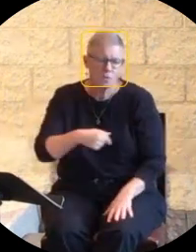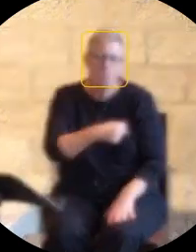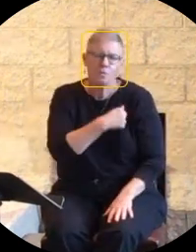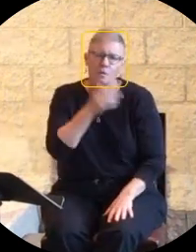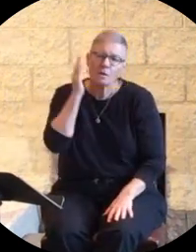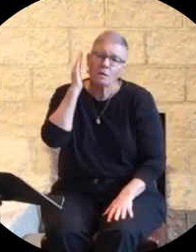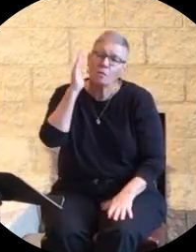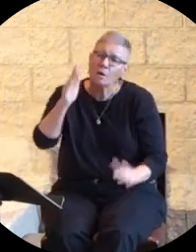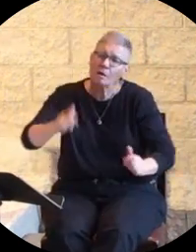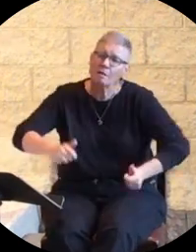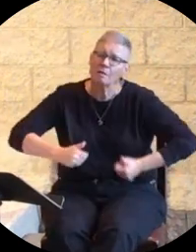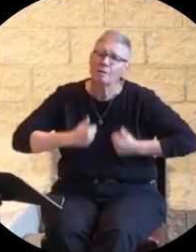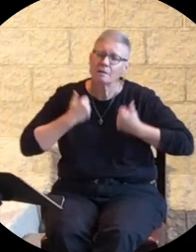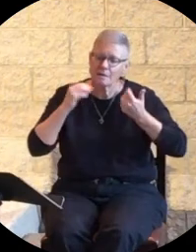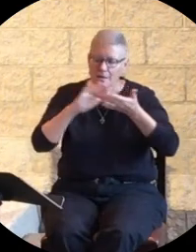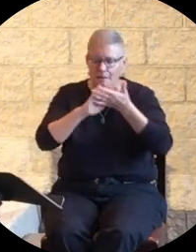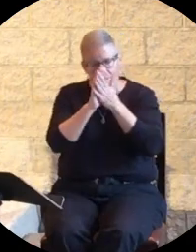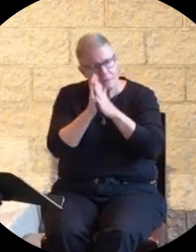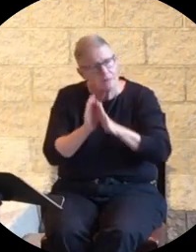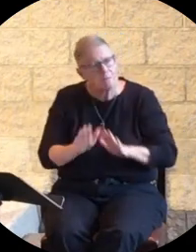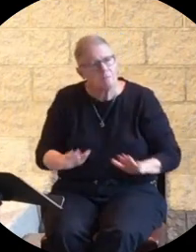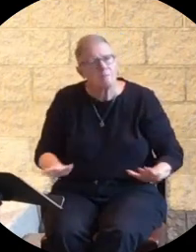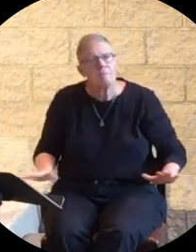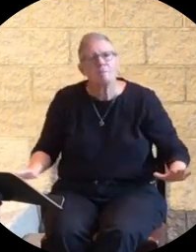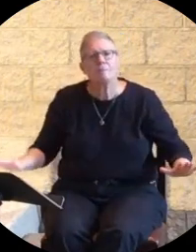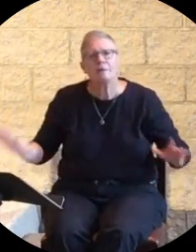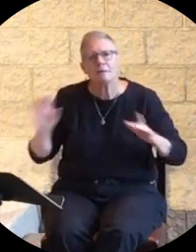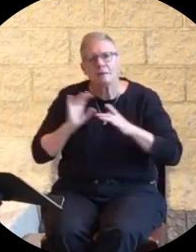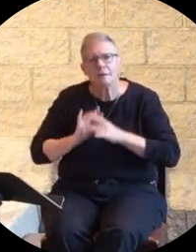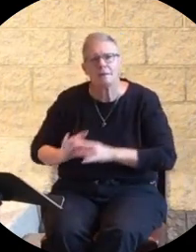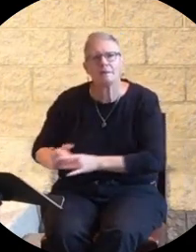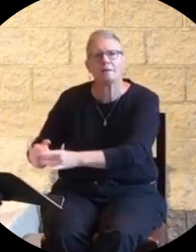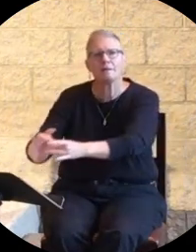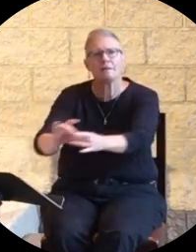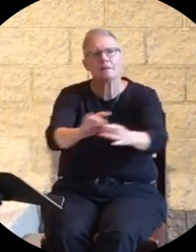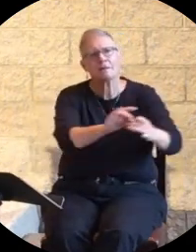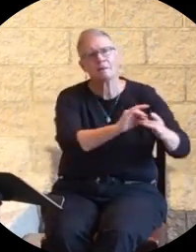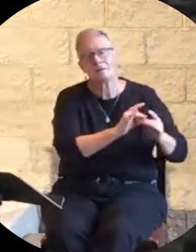in peace. We shall live in